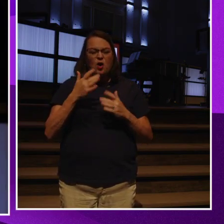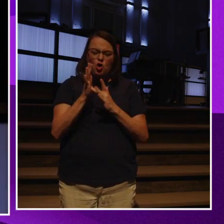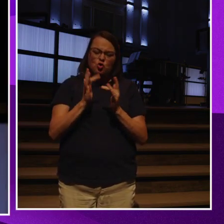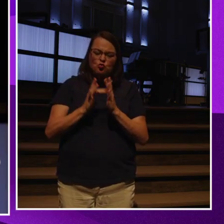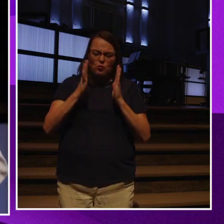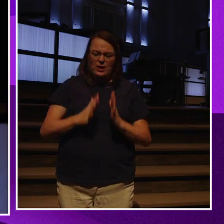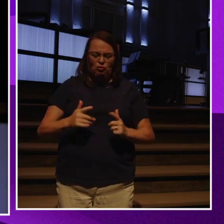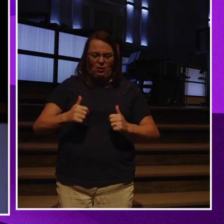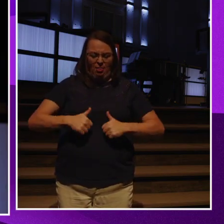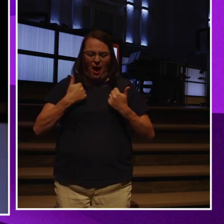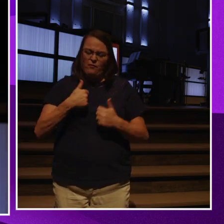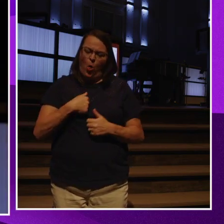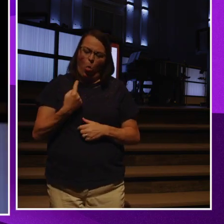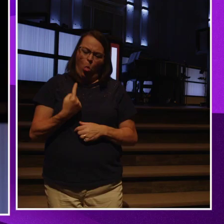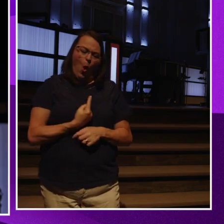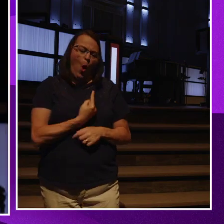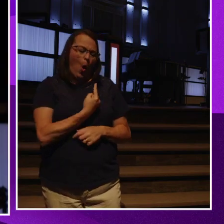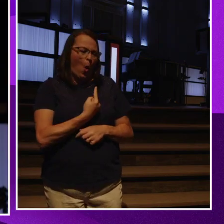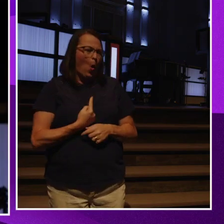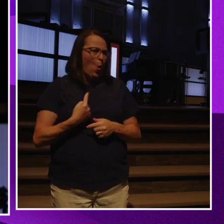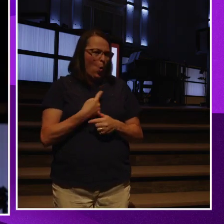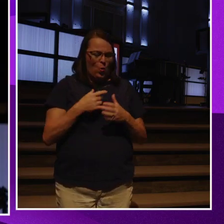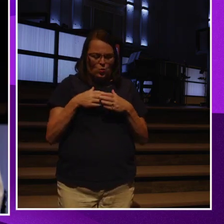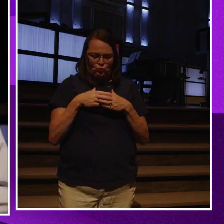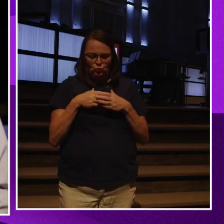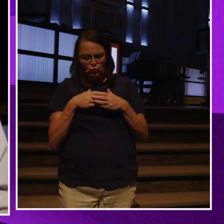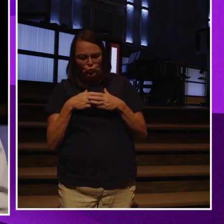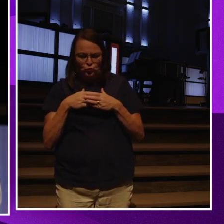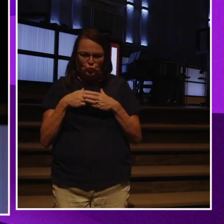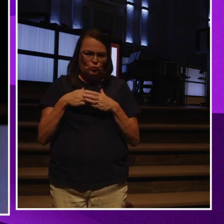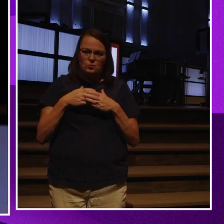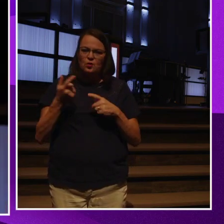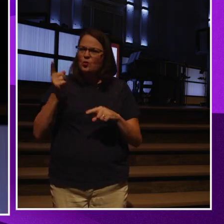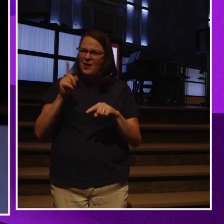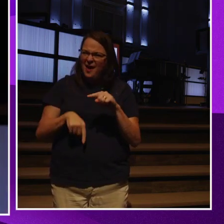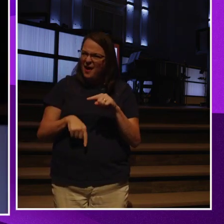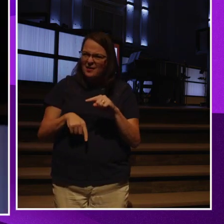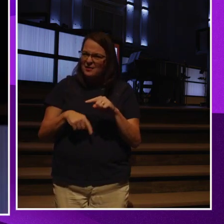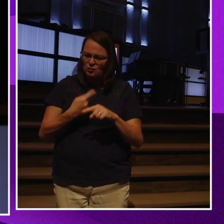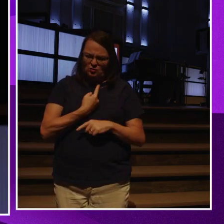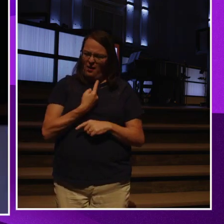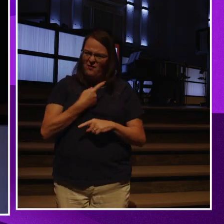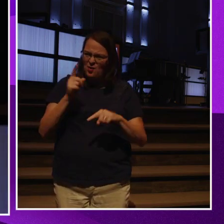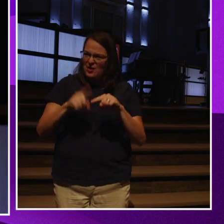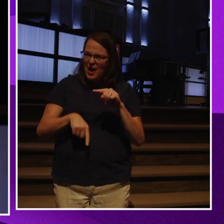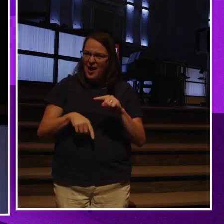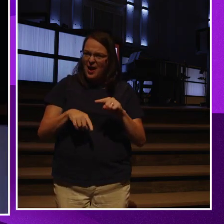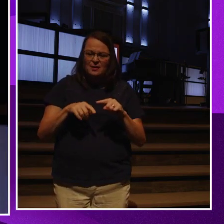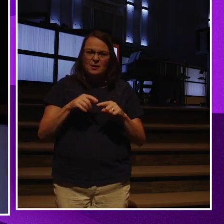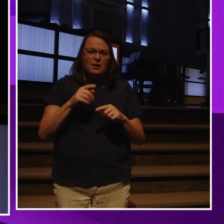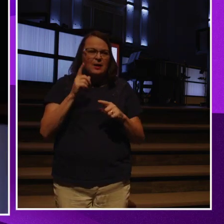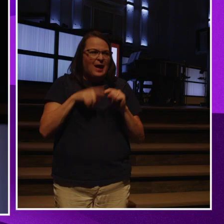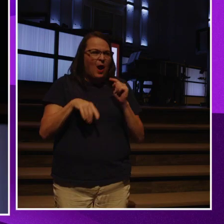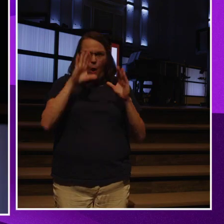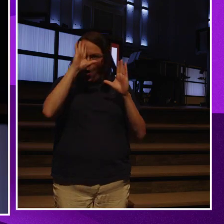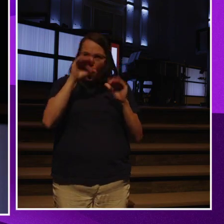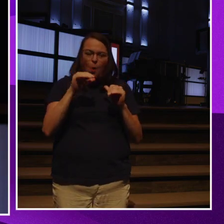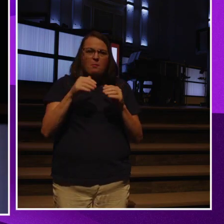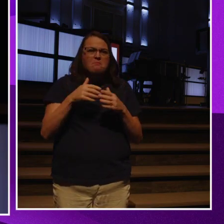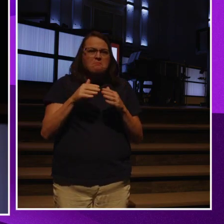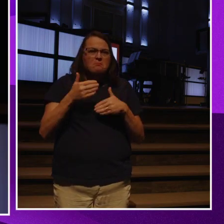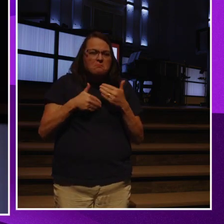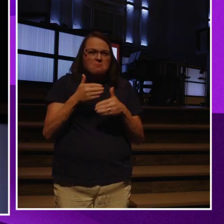can't be lived alone. You can't live an obedient life to Christ by yourself. You can't just watch it and hope to get along. You